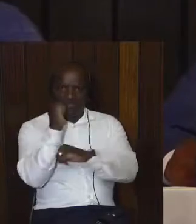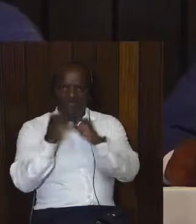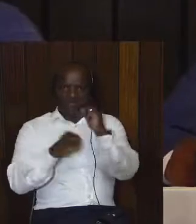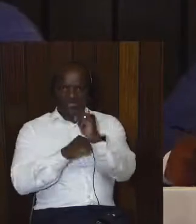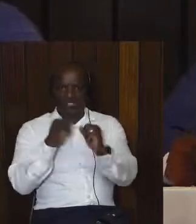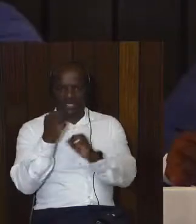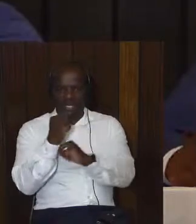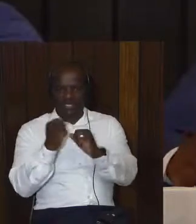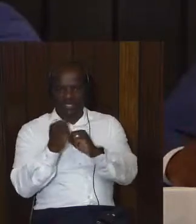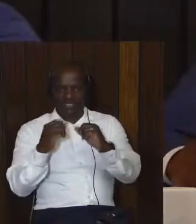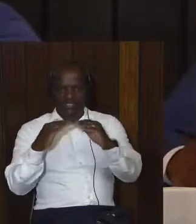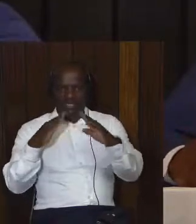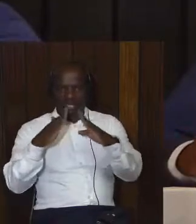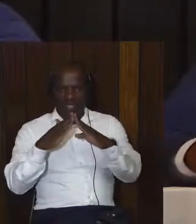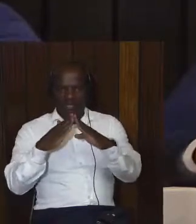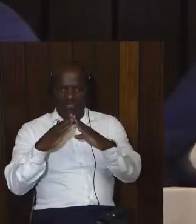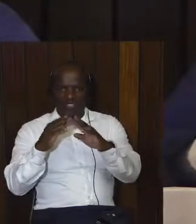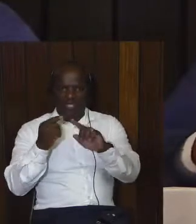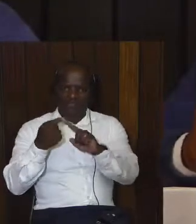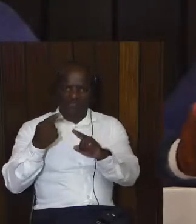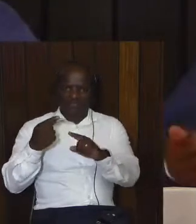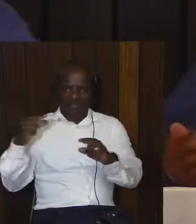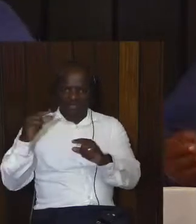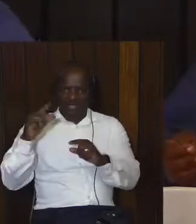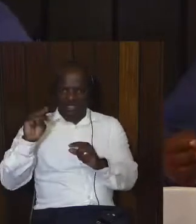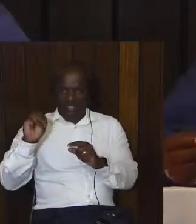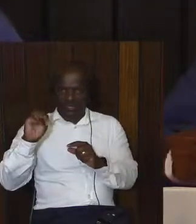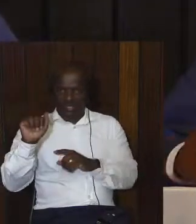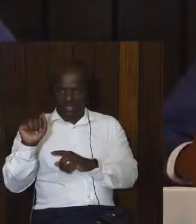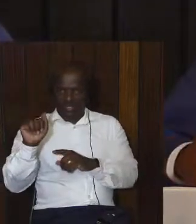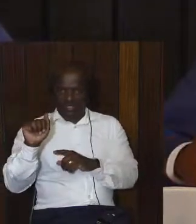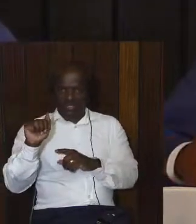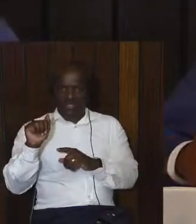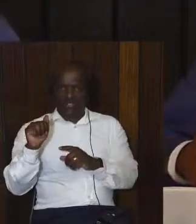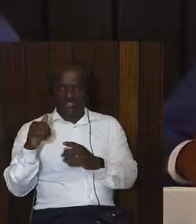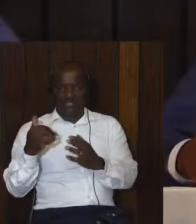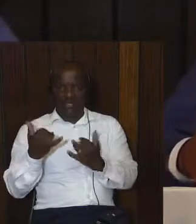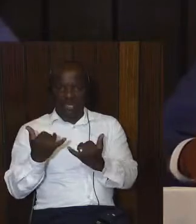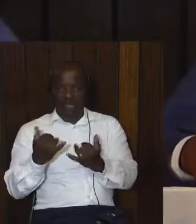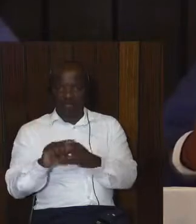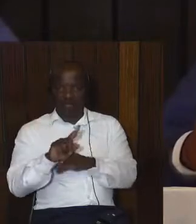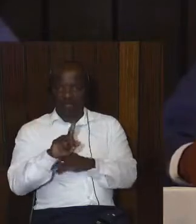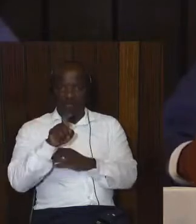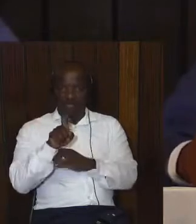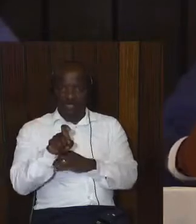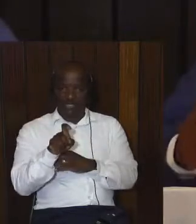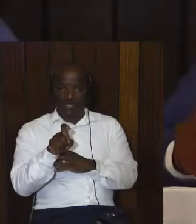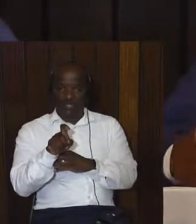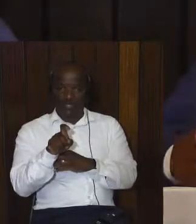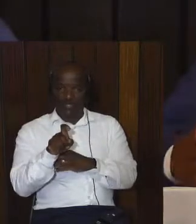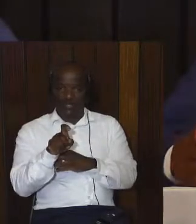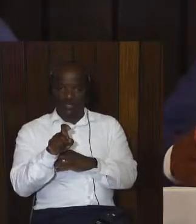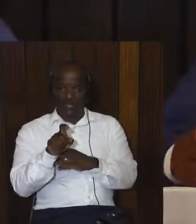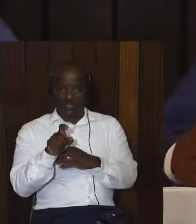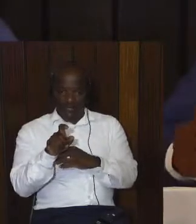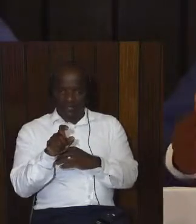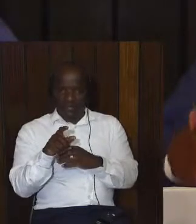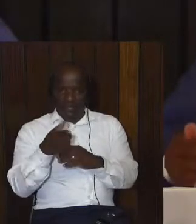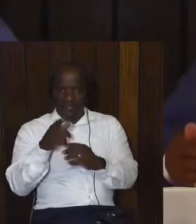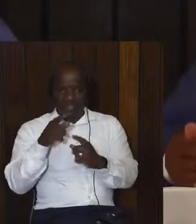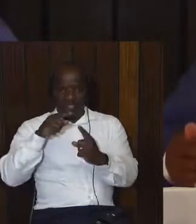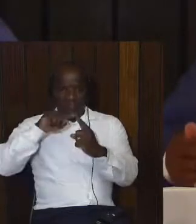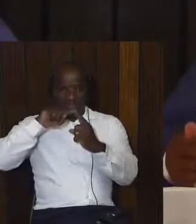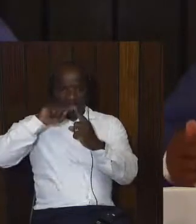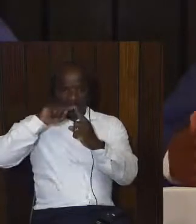through GMA. My question therefore is, are you sourcing it specifically for